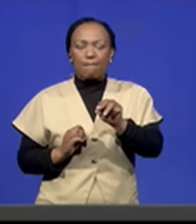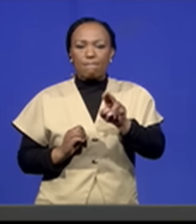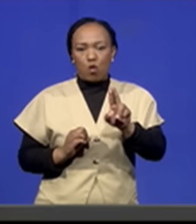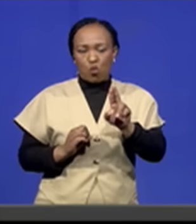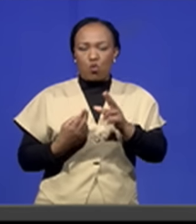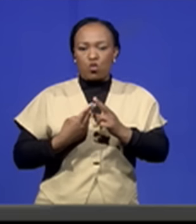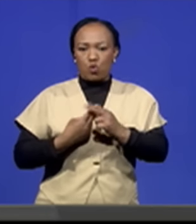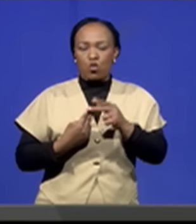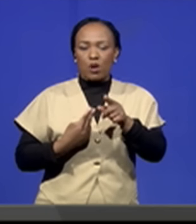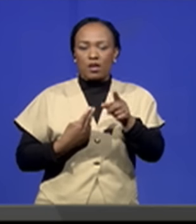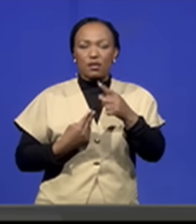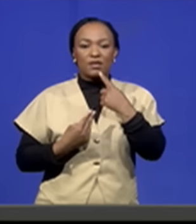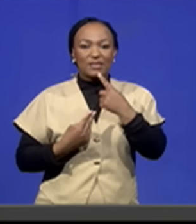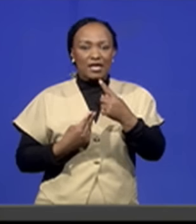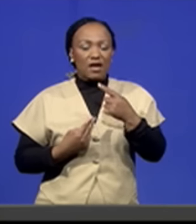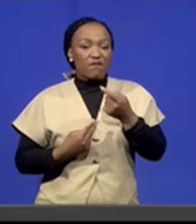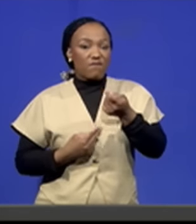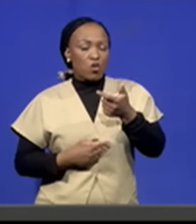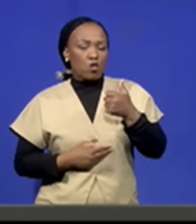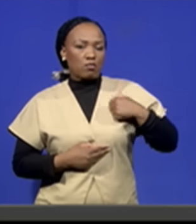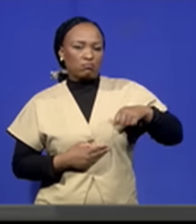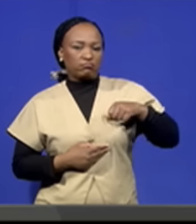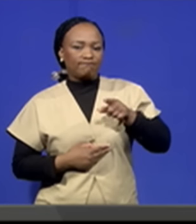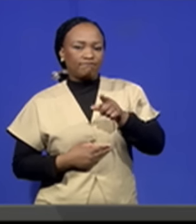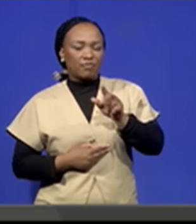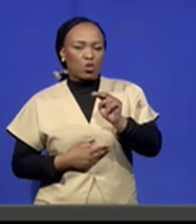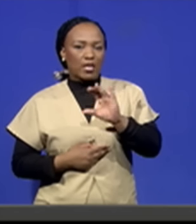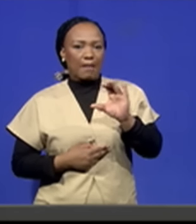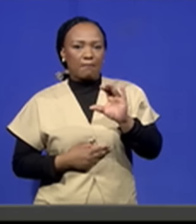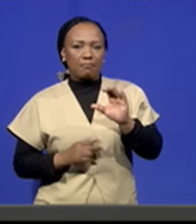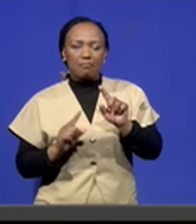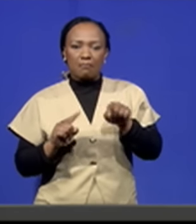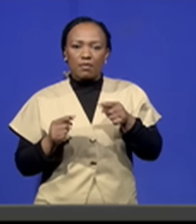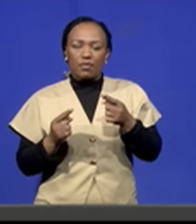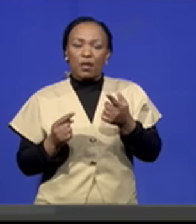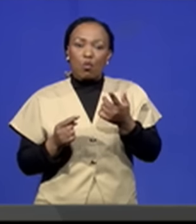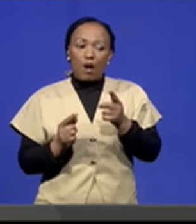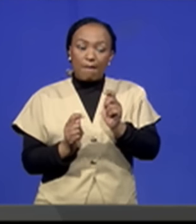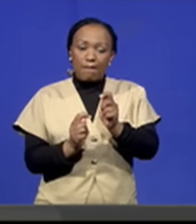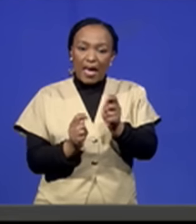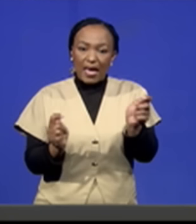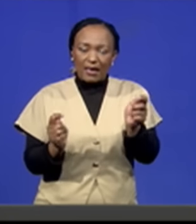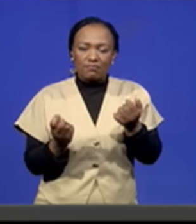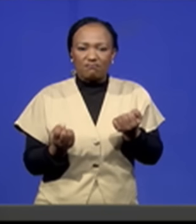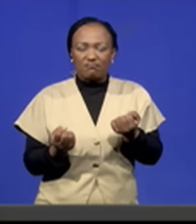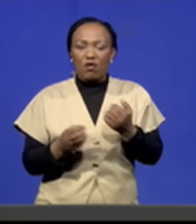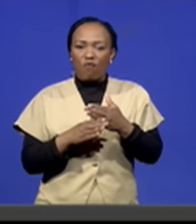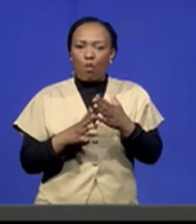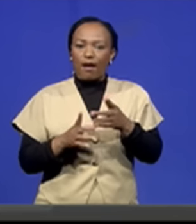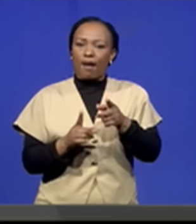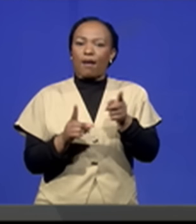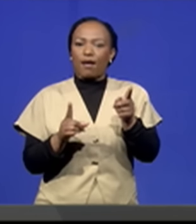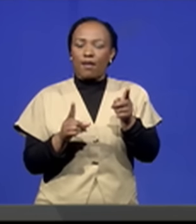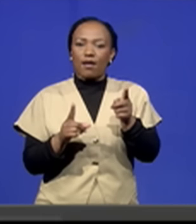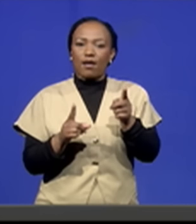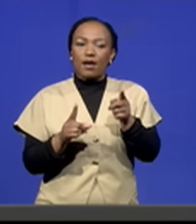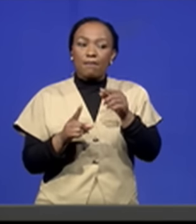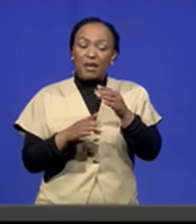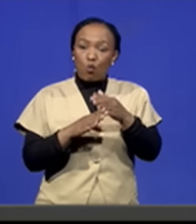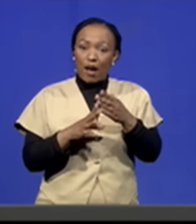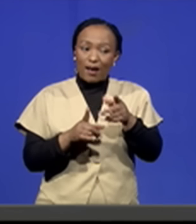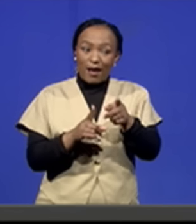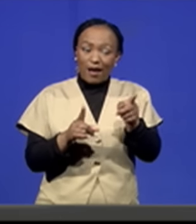ba le mmalwa kwa Northern Cape ba ketefalelwa ke go duela dituelo tsa badiri ka nako mme se tlogela badiri le ba malapa a